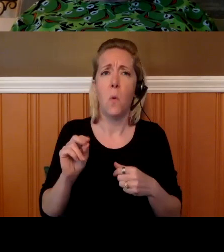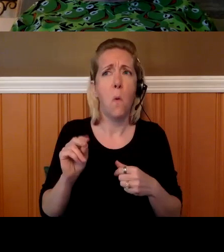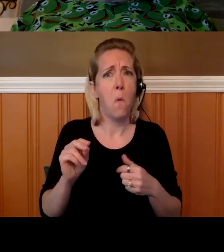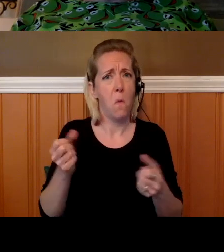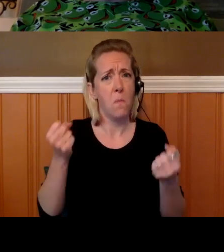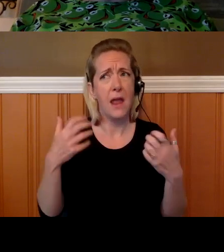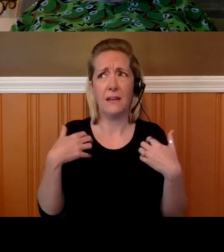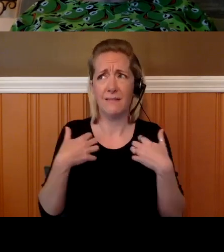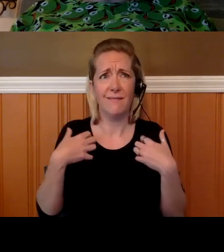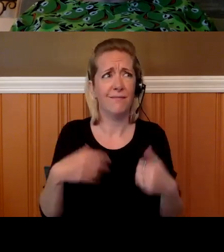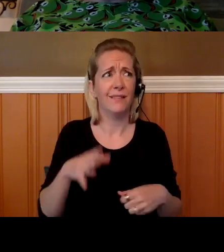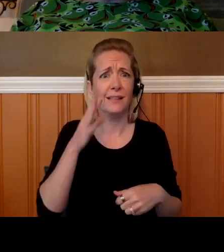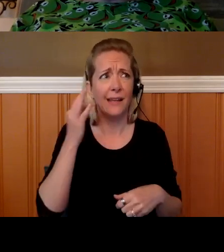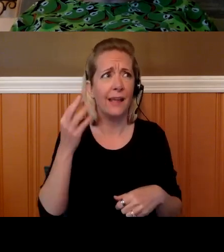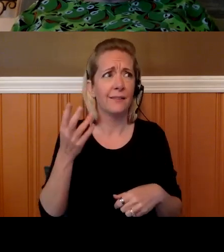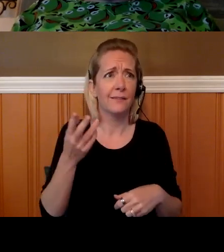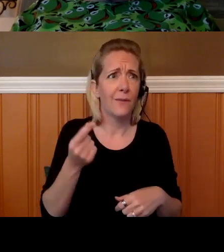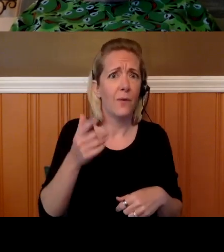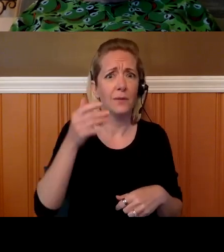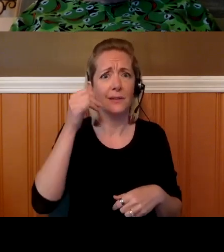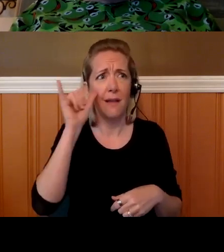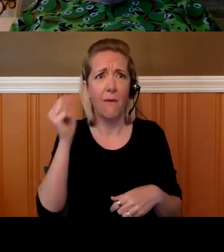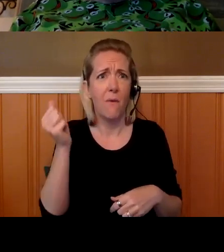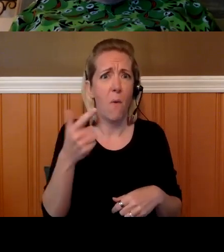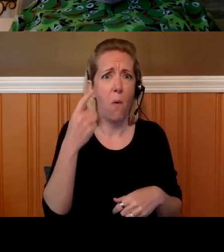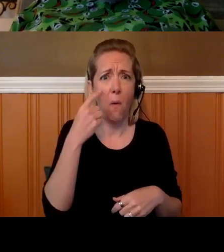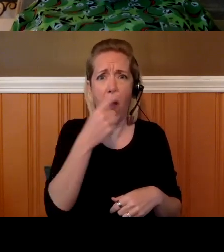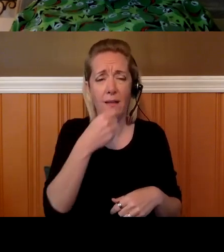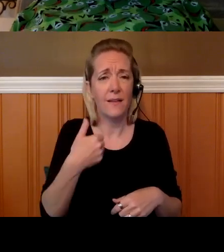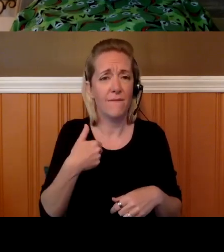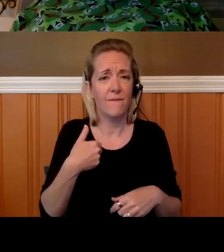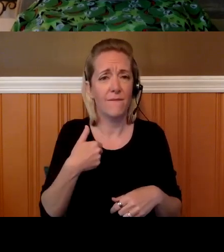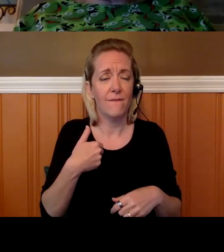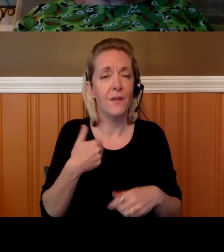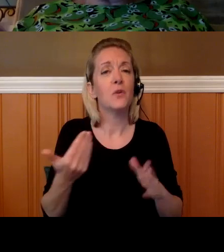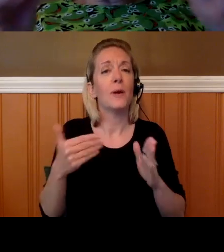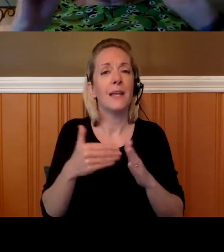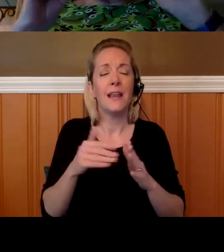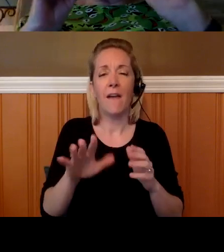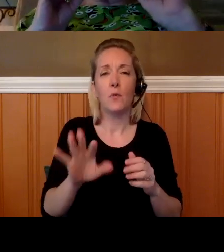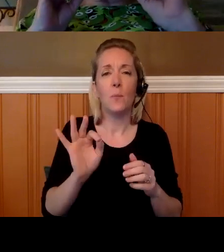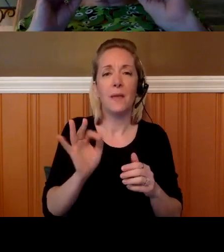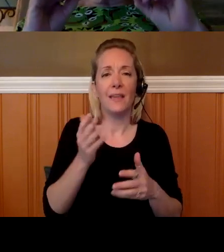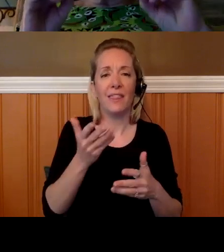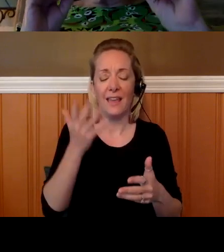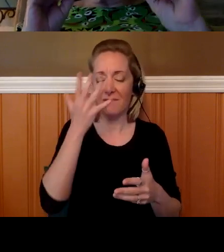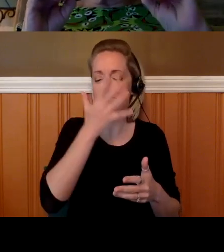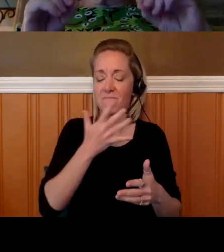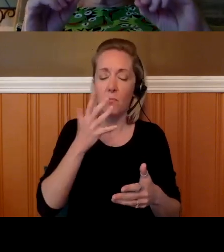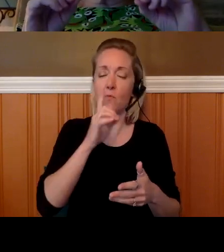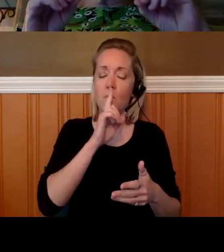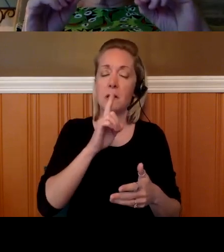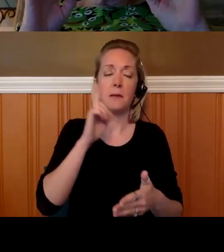know, cats, dogs, cows, they all have eyes. So we have to pick out the thing that defines this